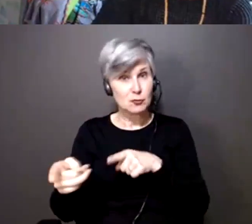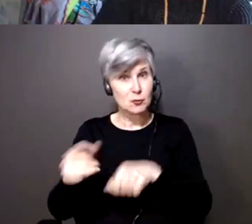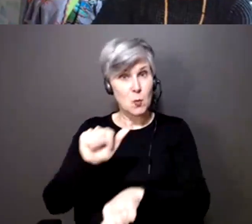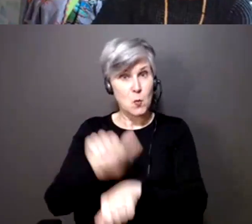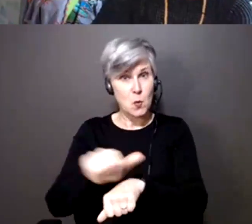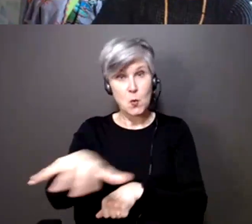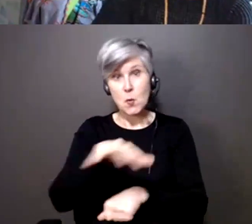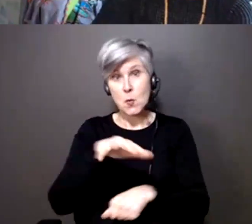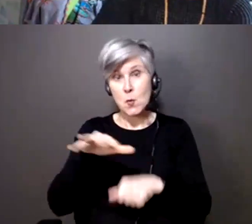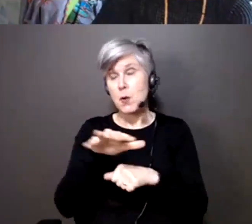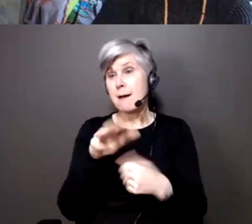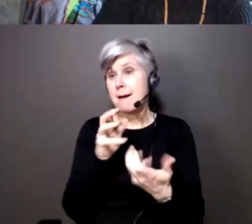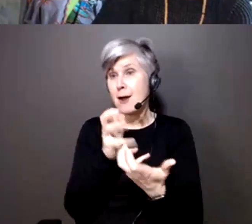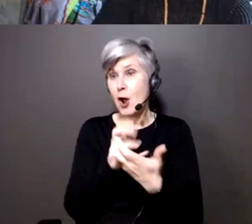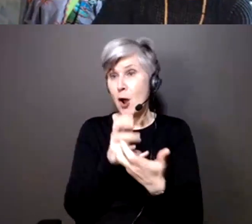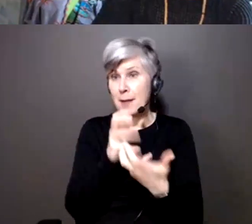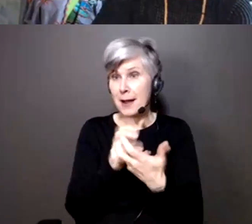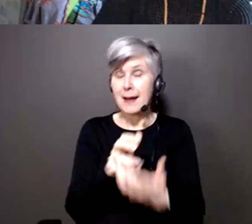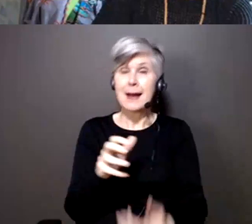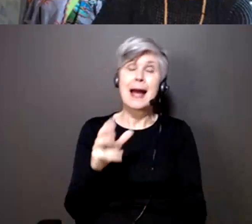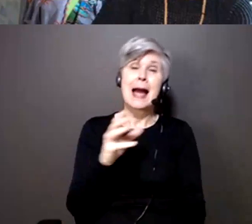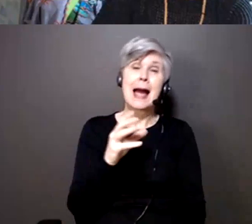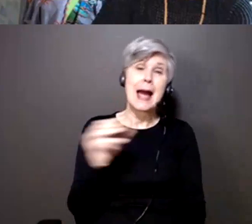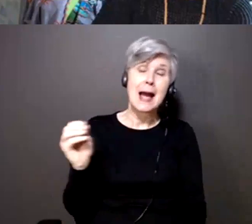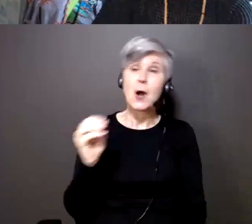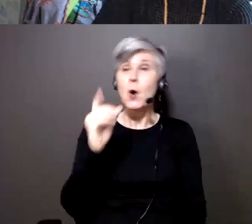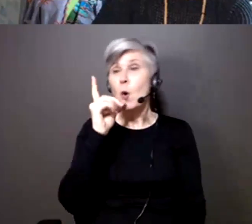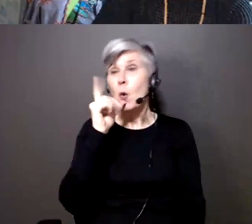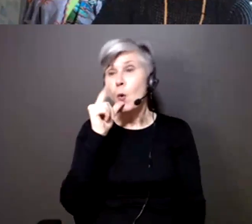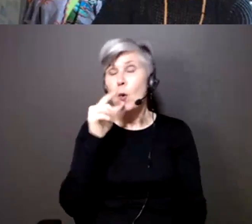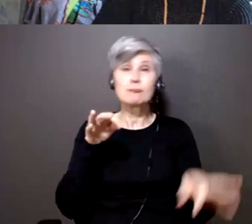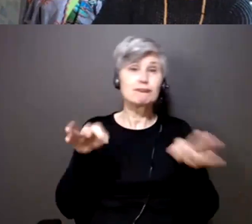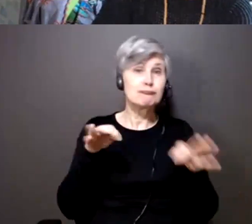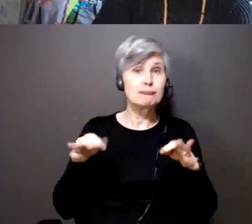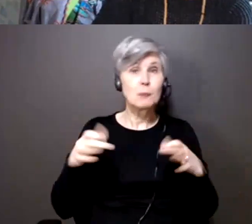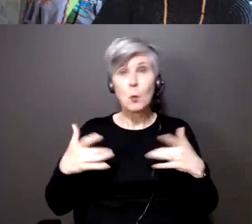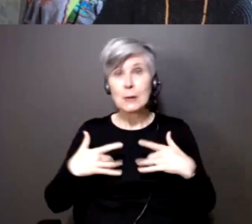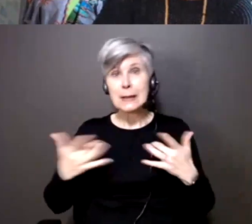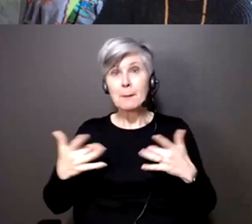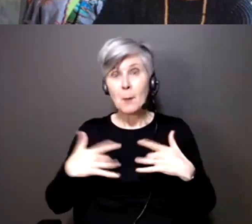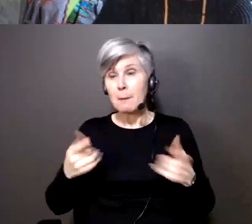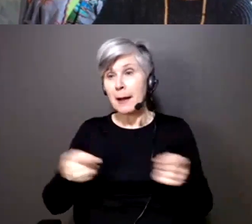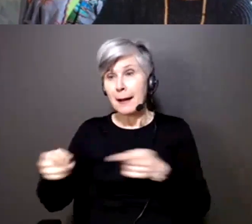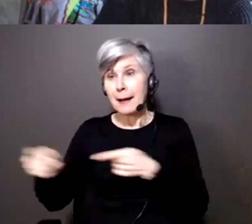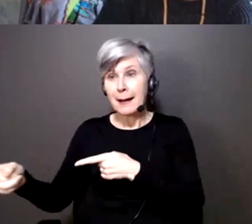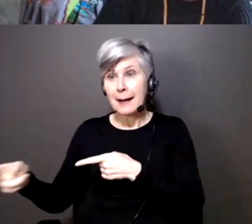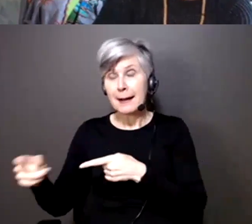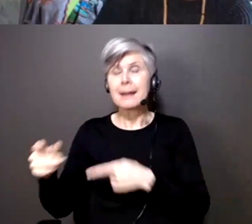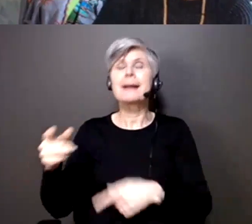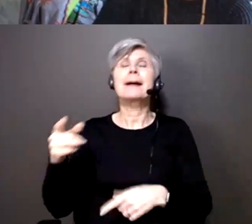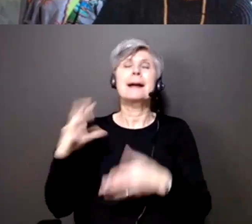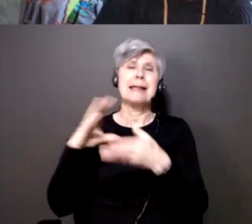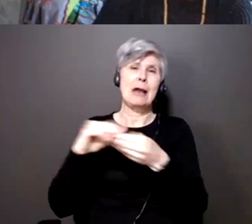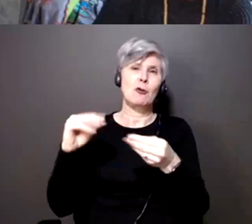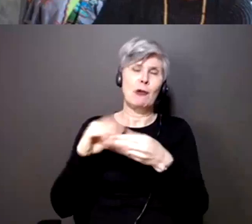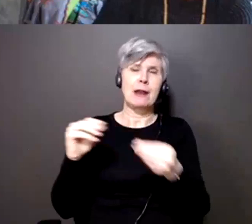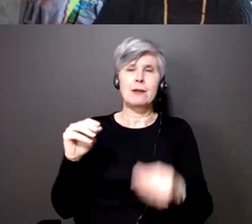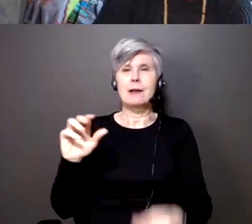the role of the narrator transition, Adiki Puplampo, our colleague, part of the